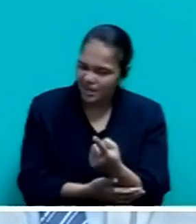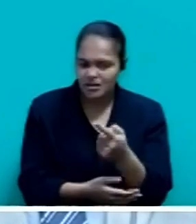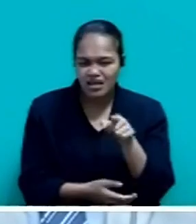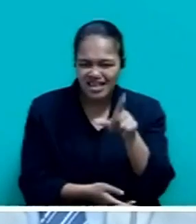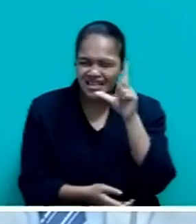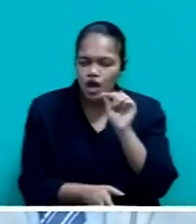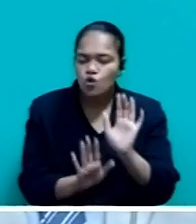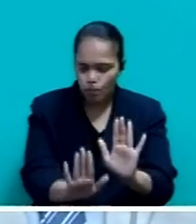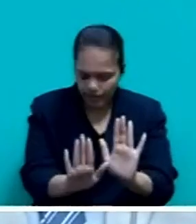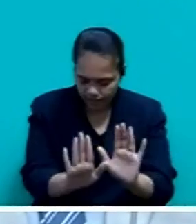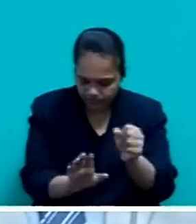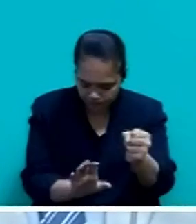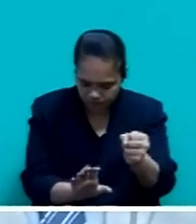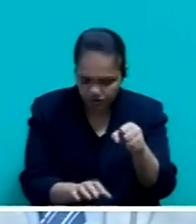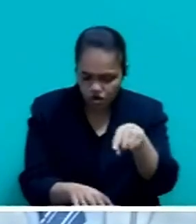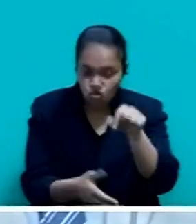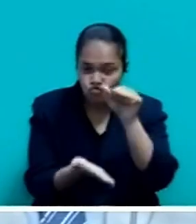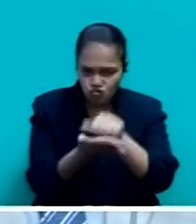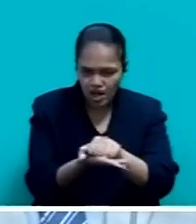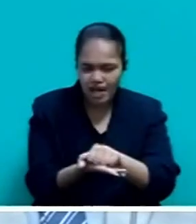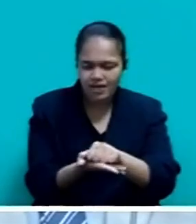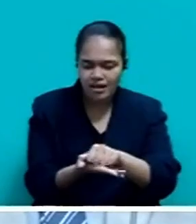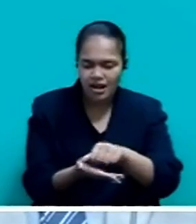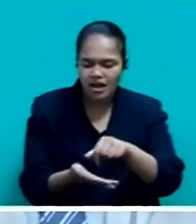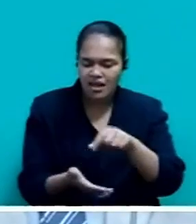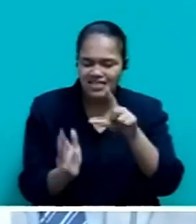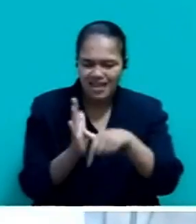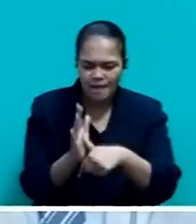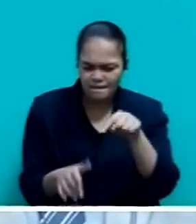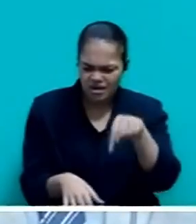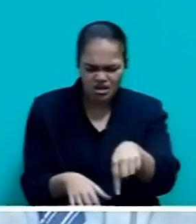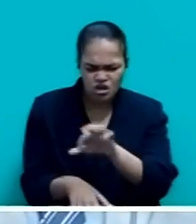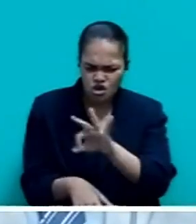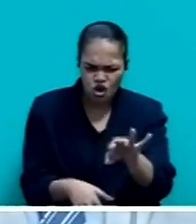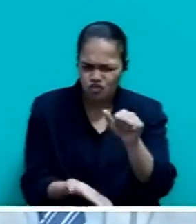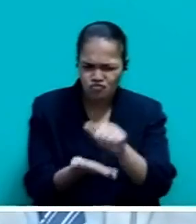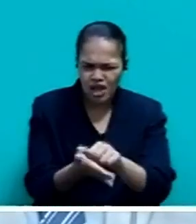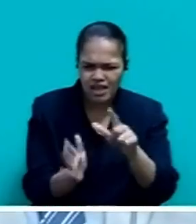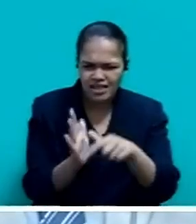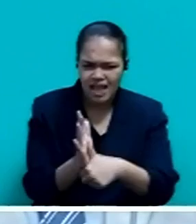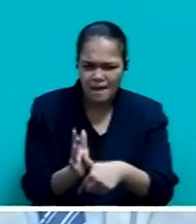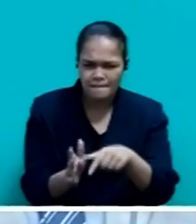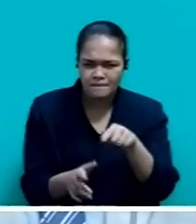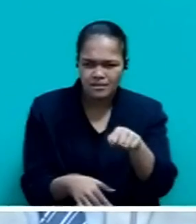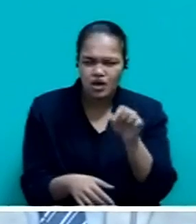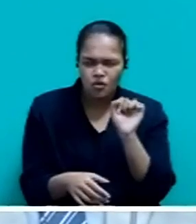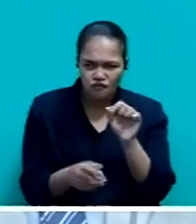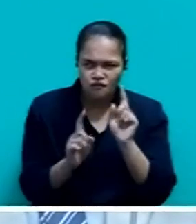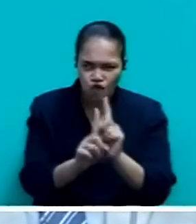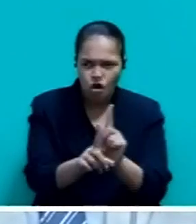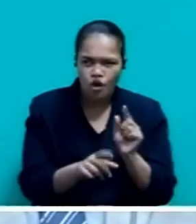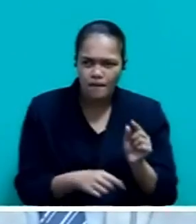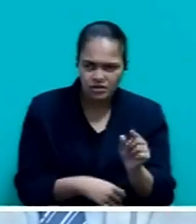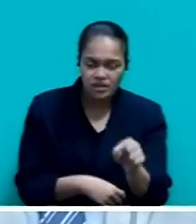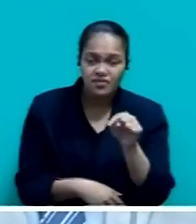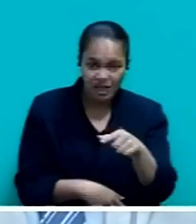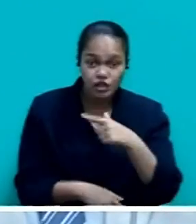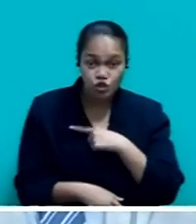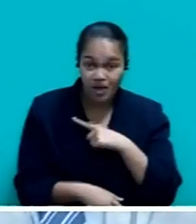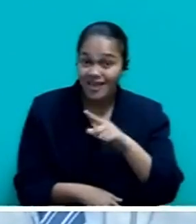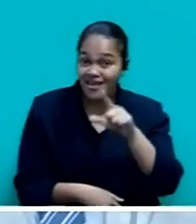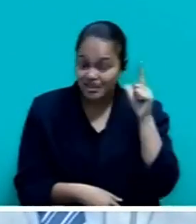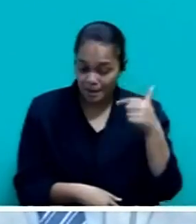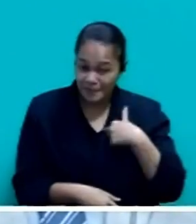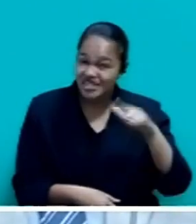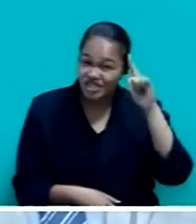right time for that to come through, the right procedure. And this is not the right procedure, Honorable Attorney General. And that's why yesterday I suggested for a change of the Attorney General,